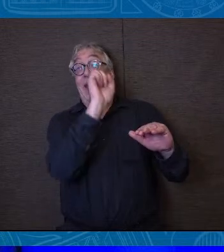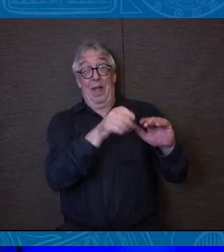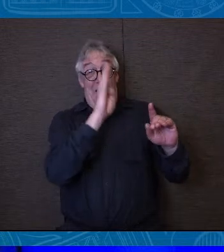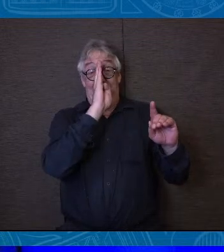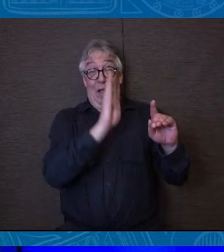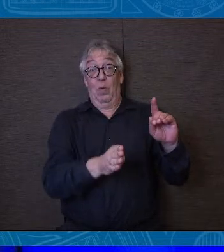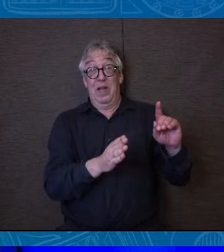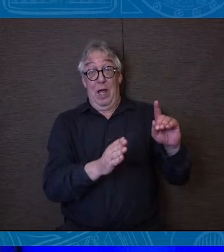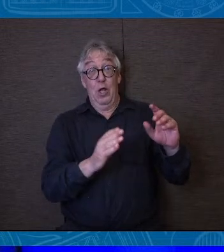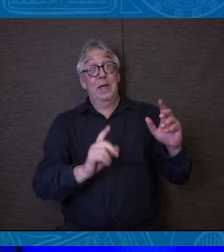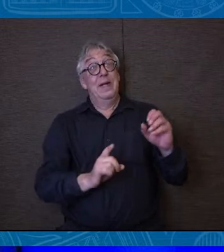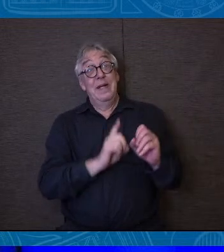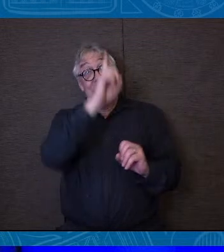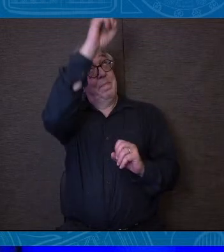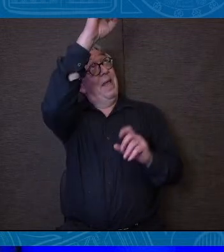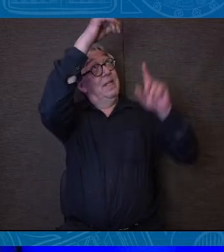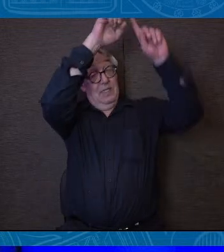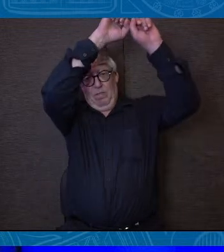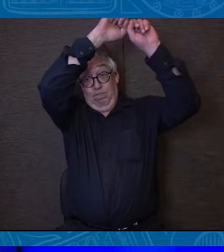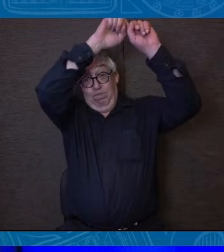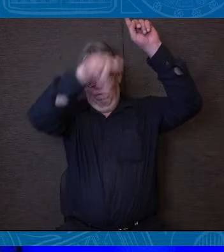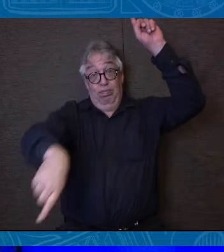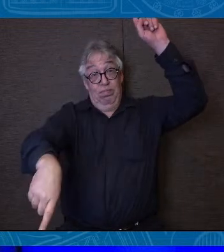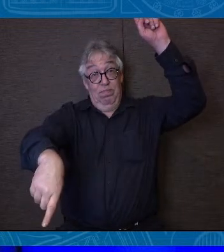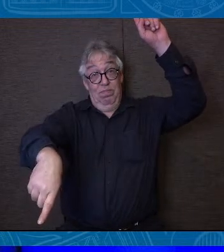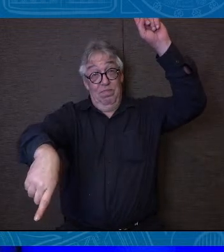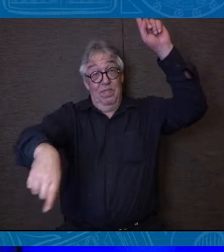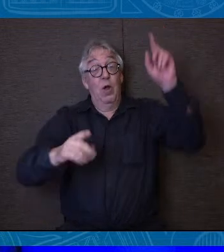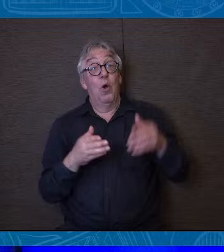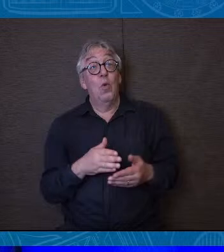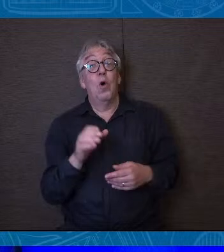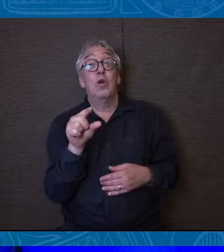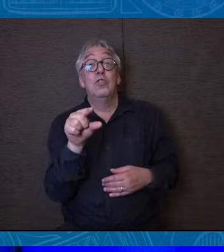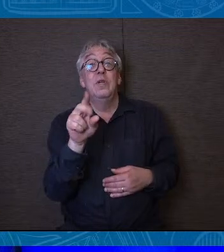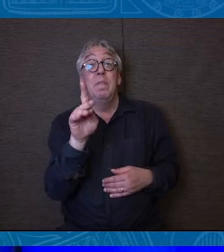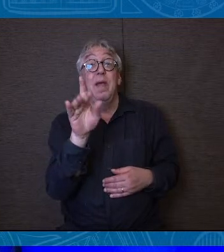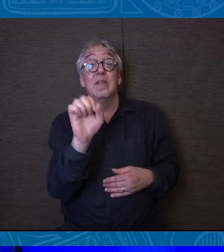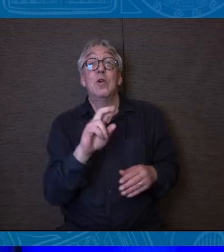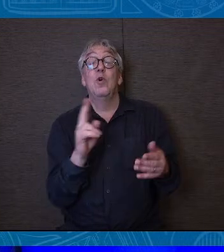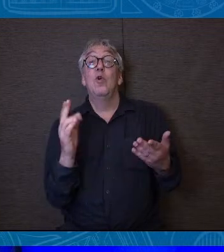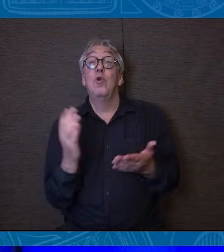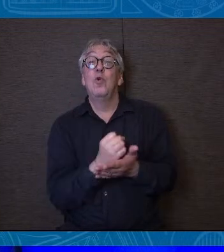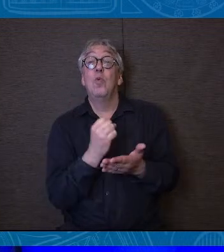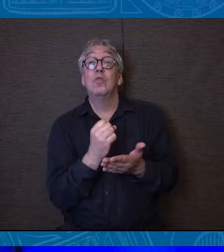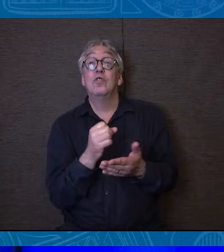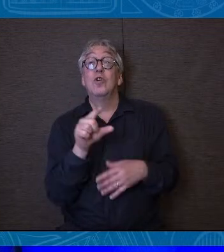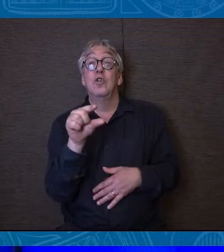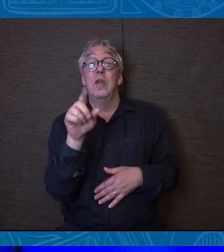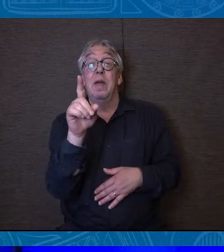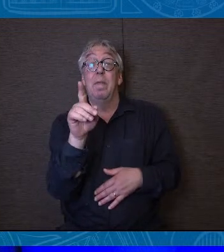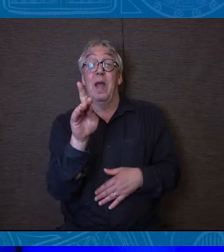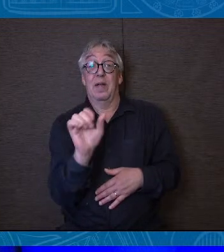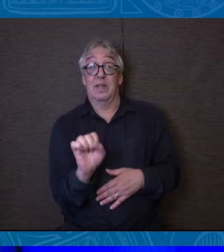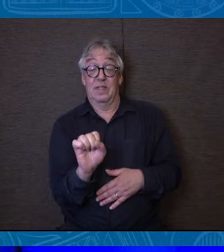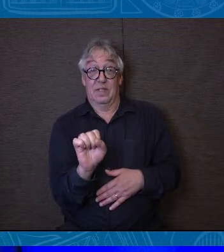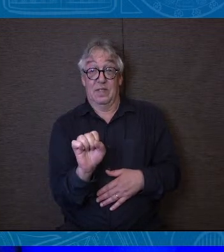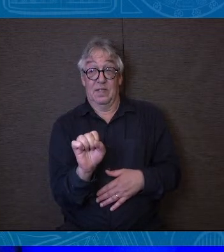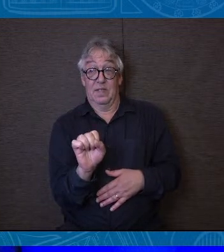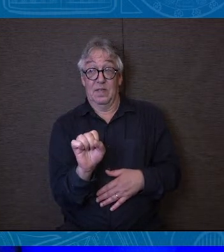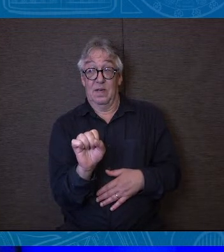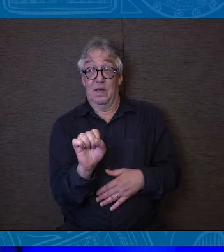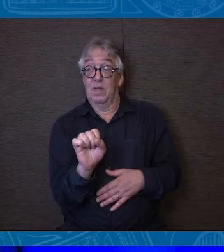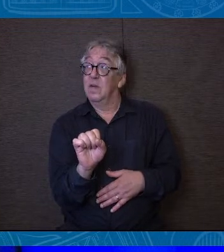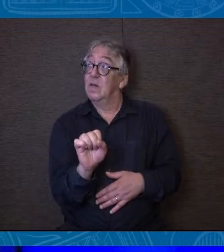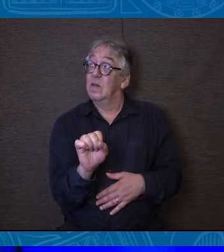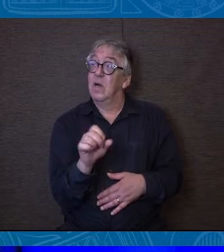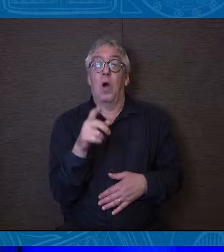from the space to the mobile set. And this uses the GPS signal, so doesn't need any connectivity. The header is there. It's a